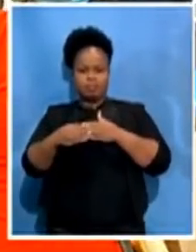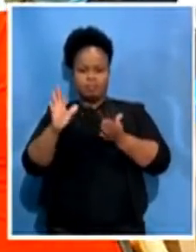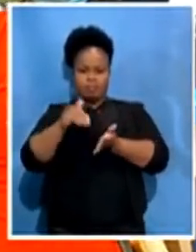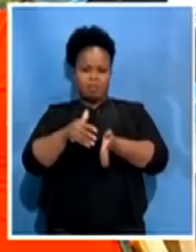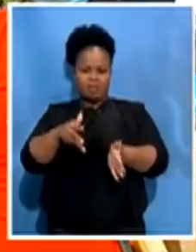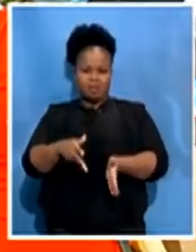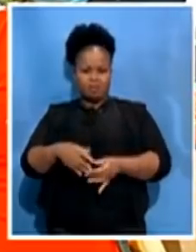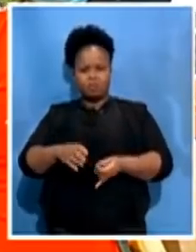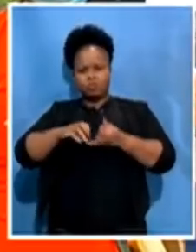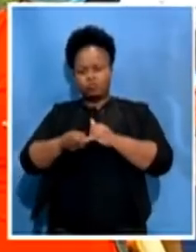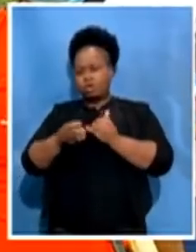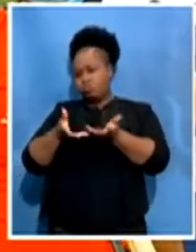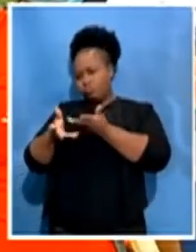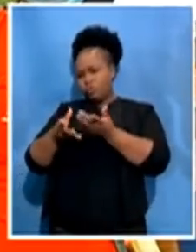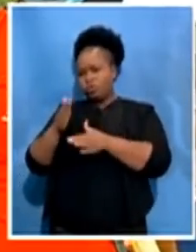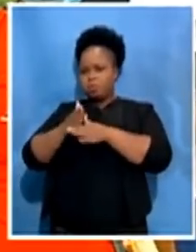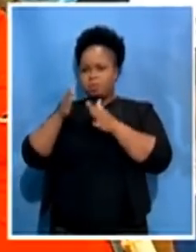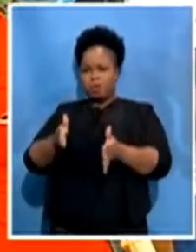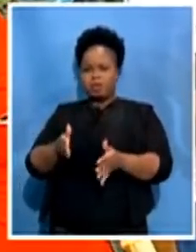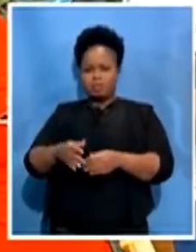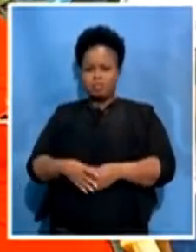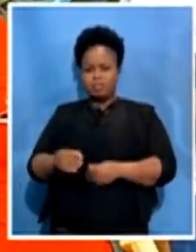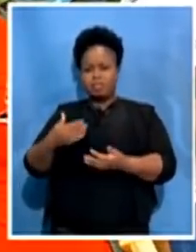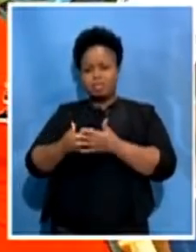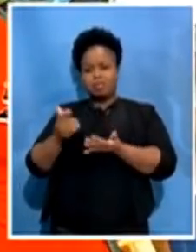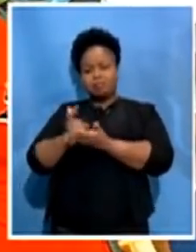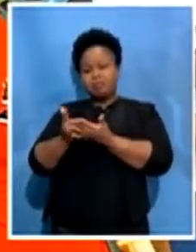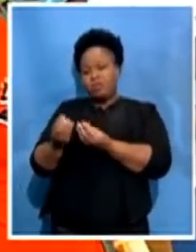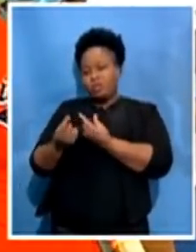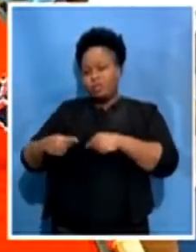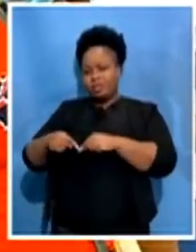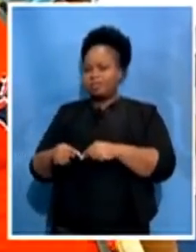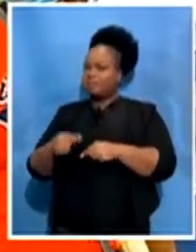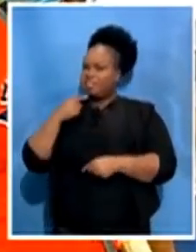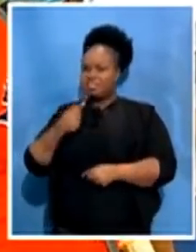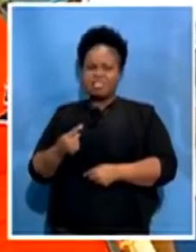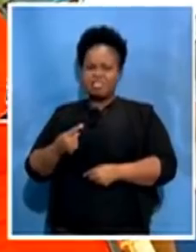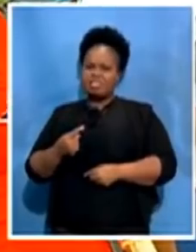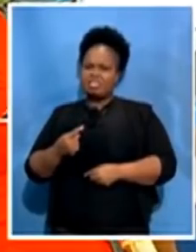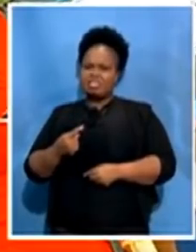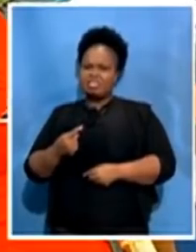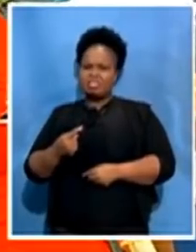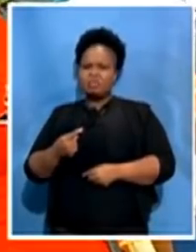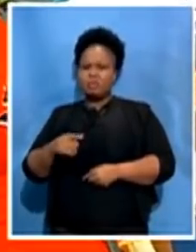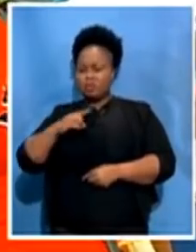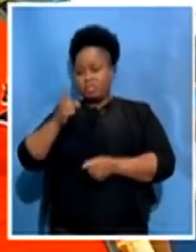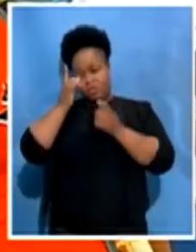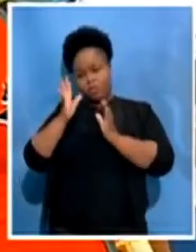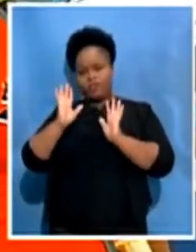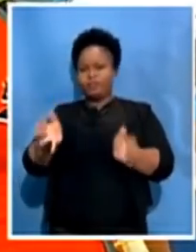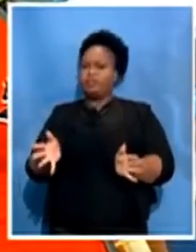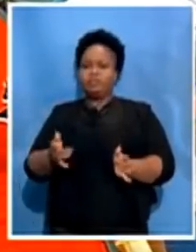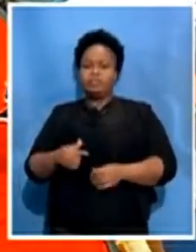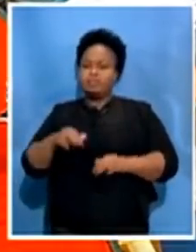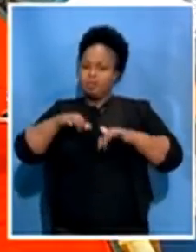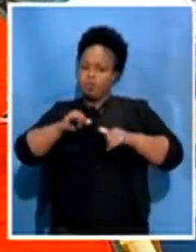get some of them to speak to us on record, and they say they are under strict instructions that they should wait for the EFF provincial